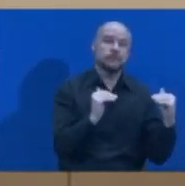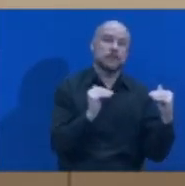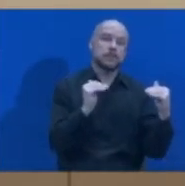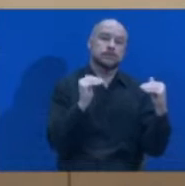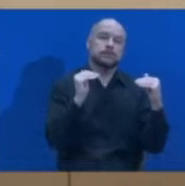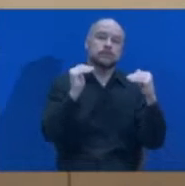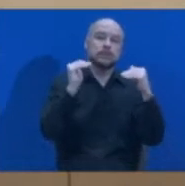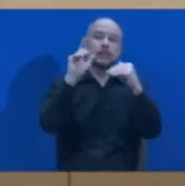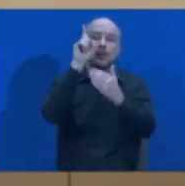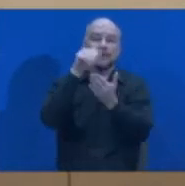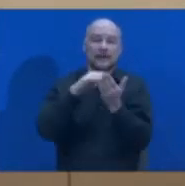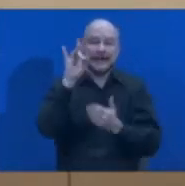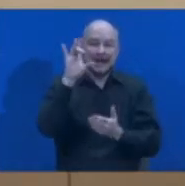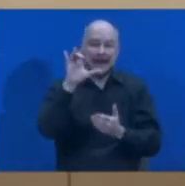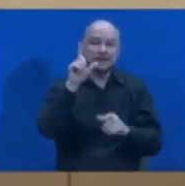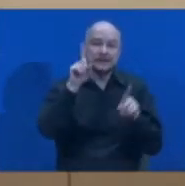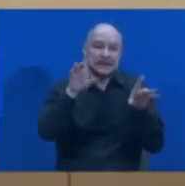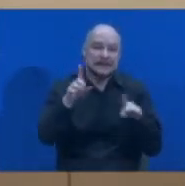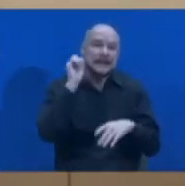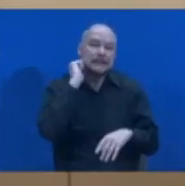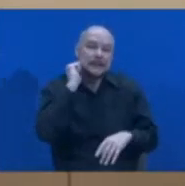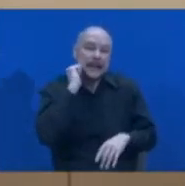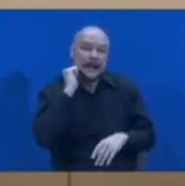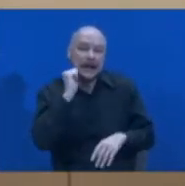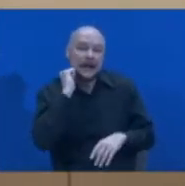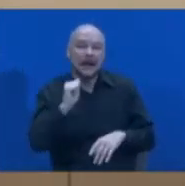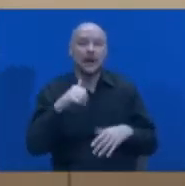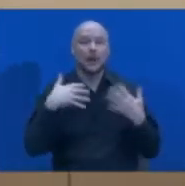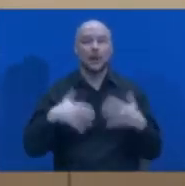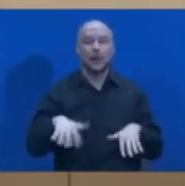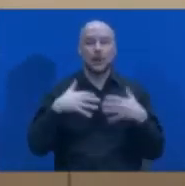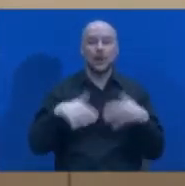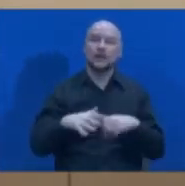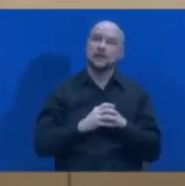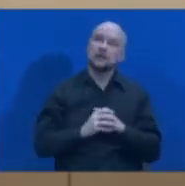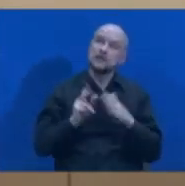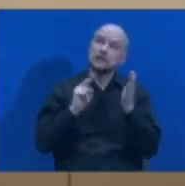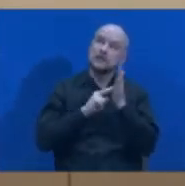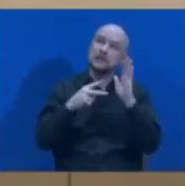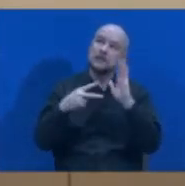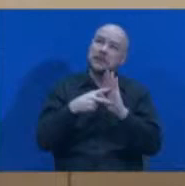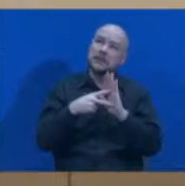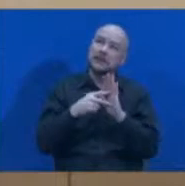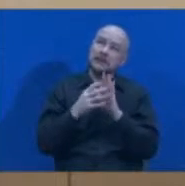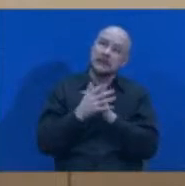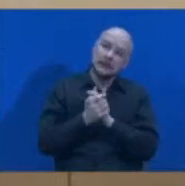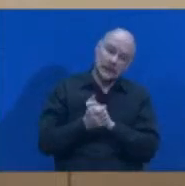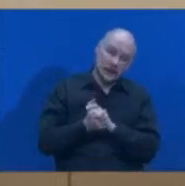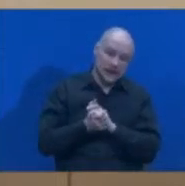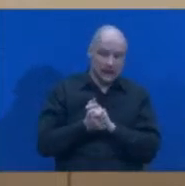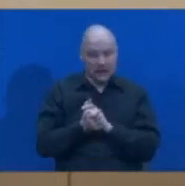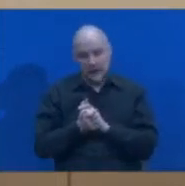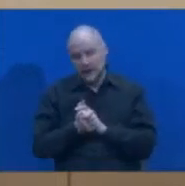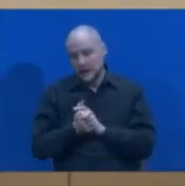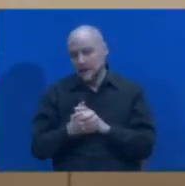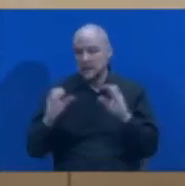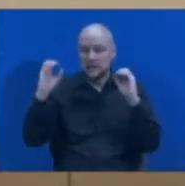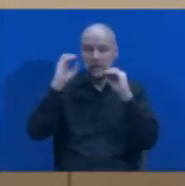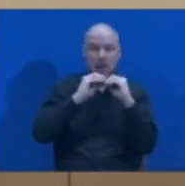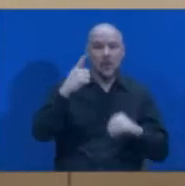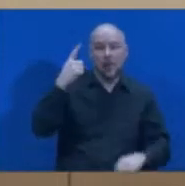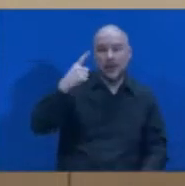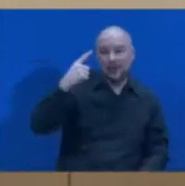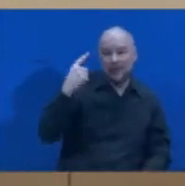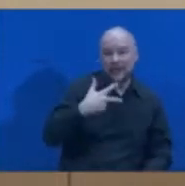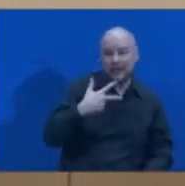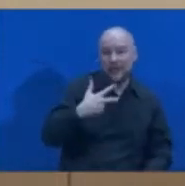1,800 a day. We could potentially see an extra third to a